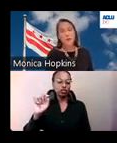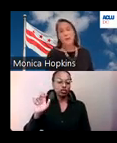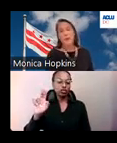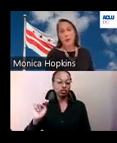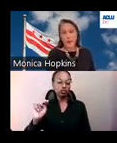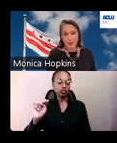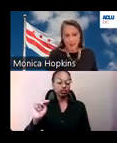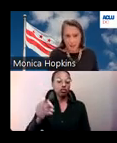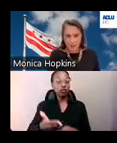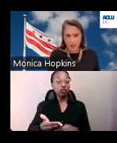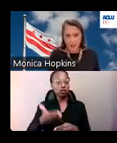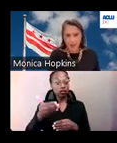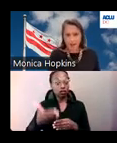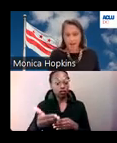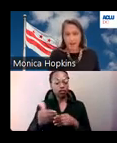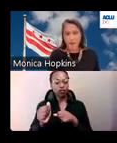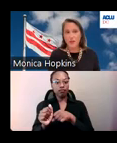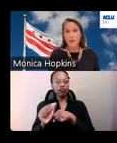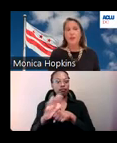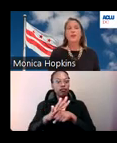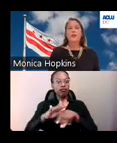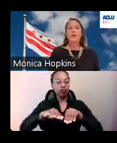followed by a pandemic,